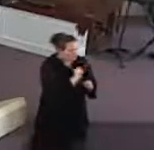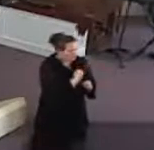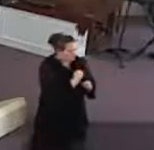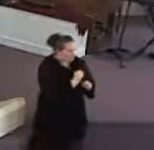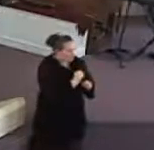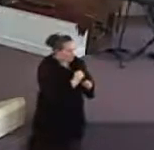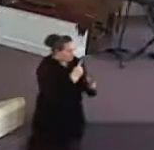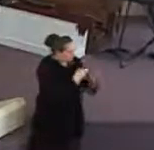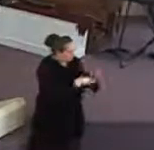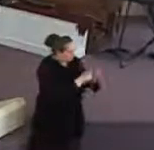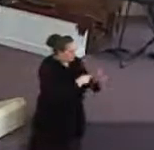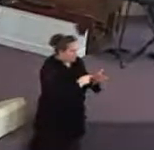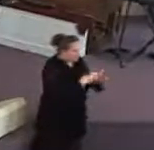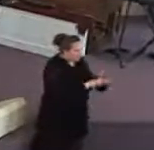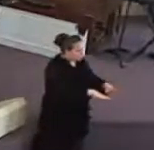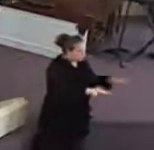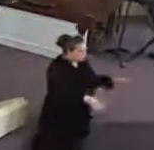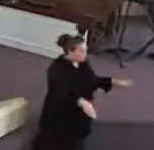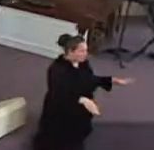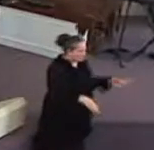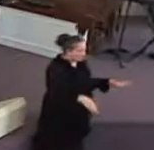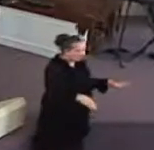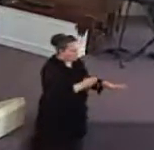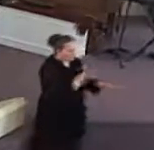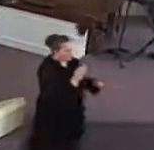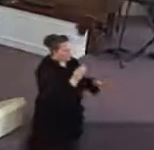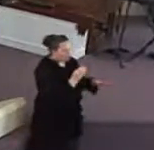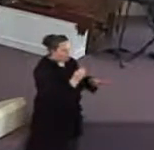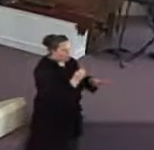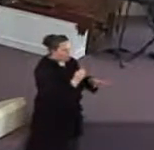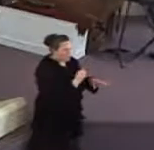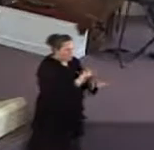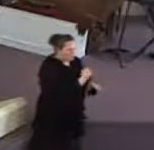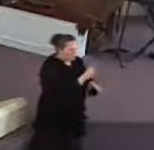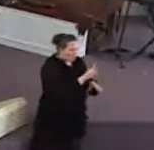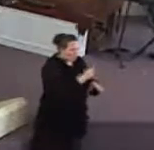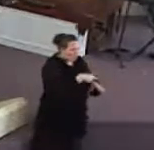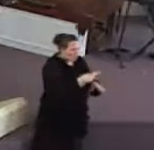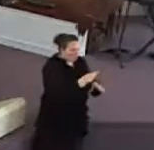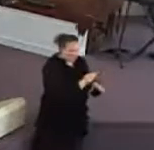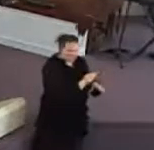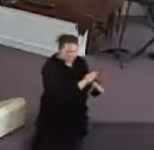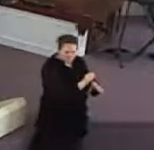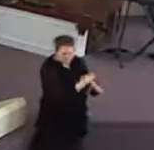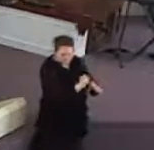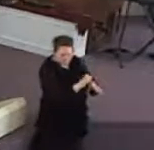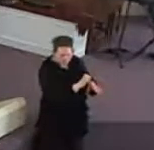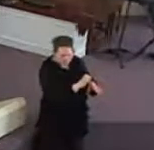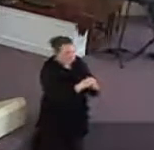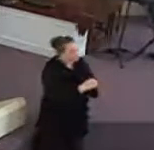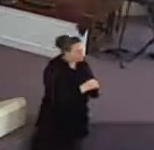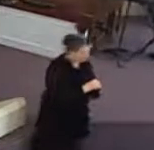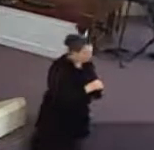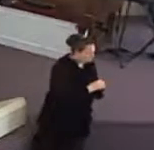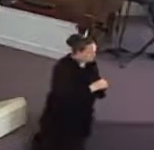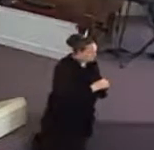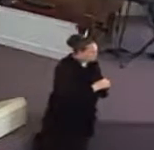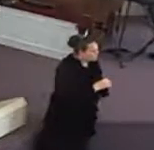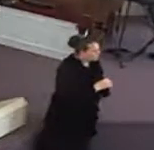orphanage. He had a child orphanage. And when in actuality, Parker had only mentioned about the poverty and the sickness of the children before they came